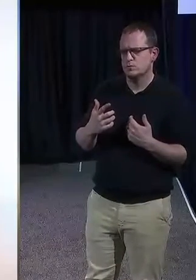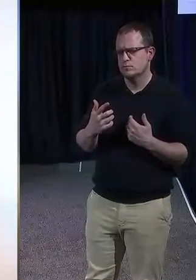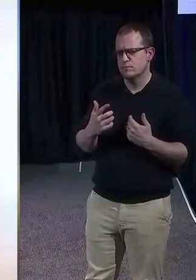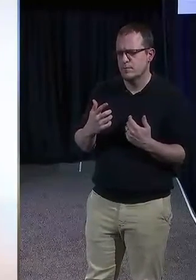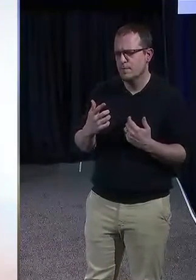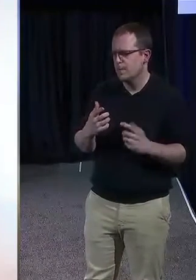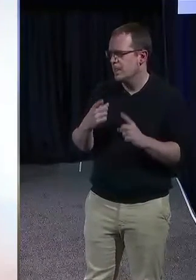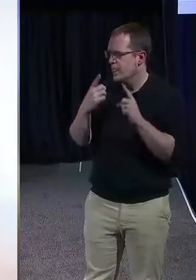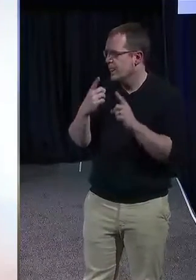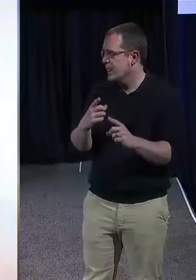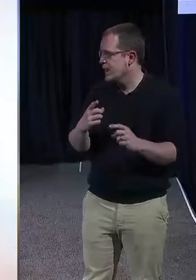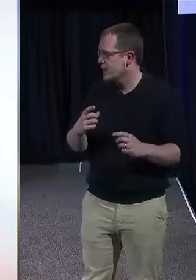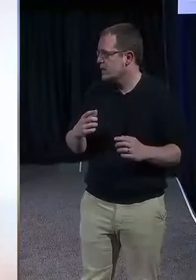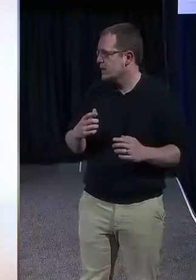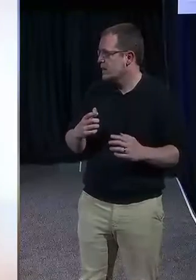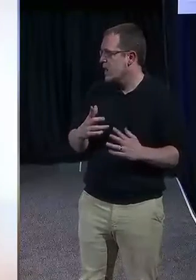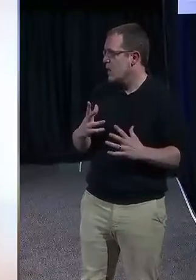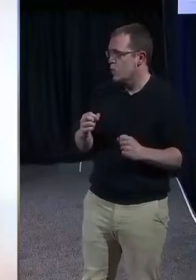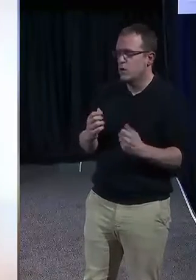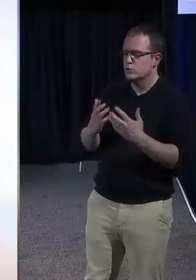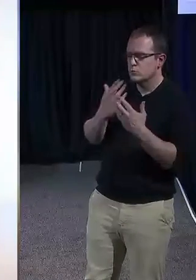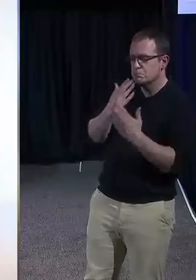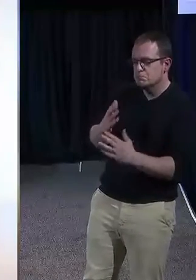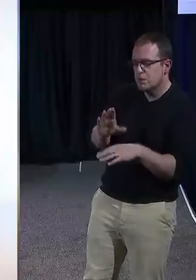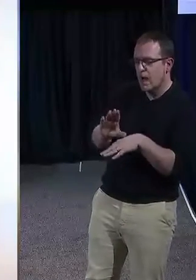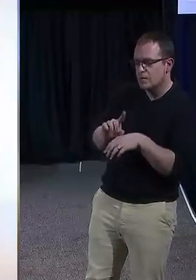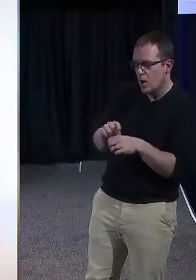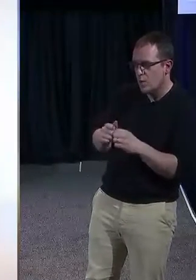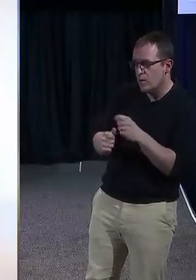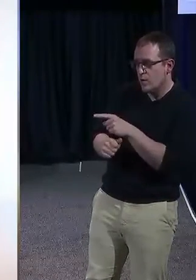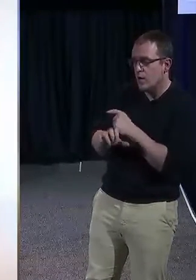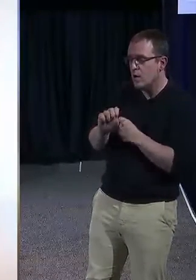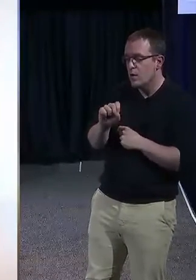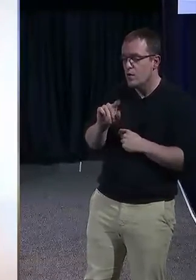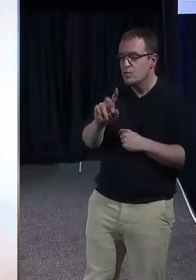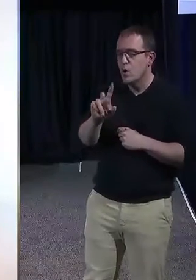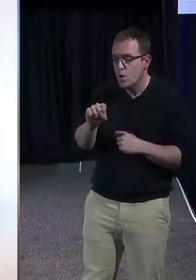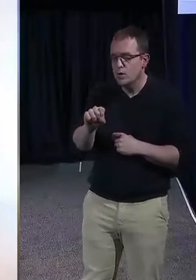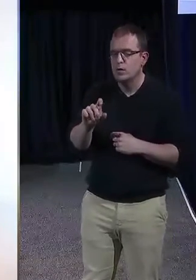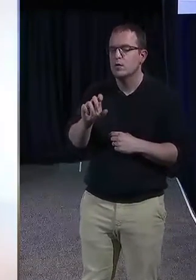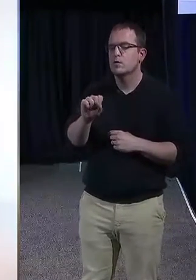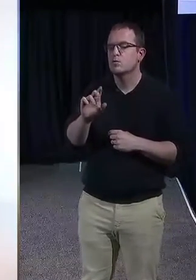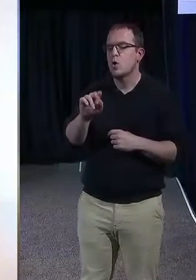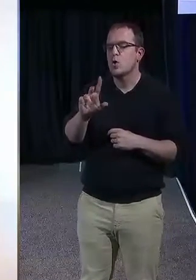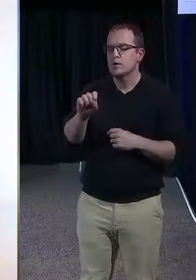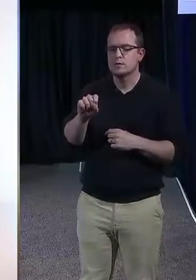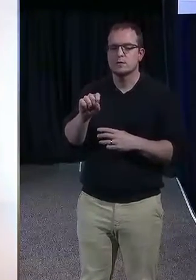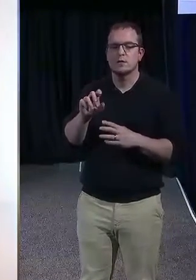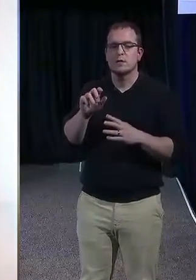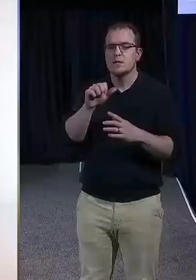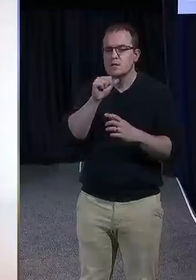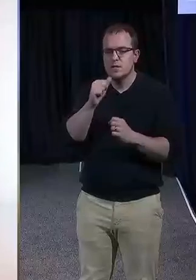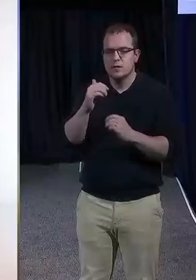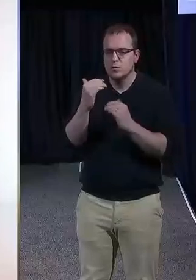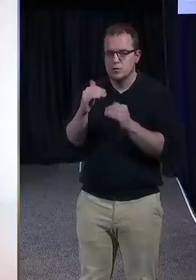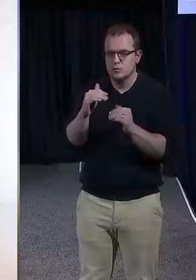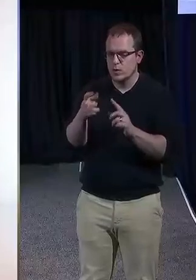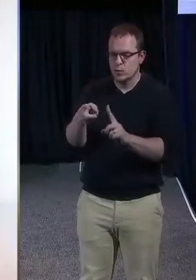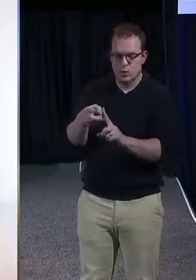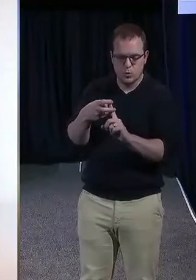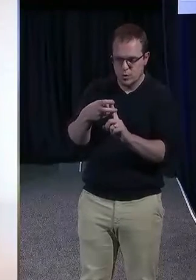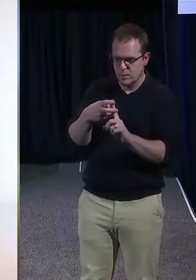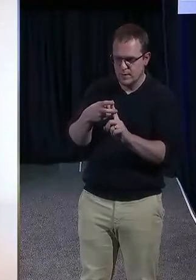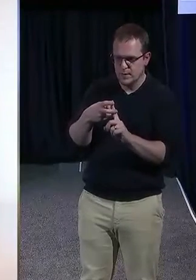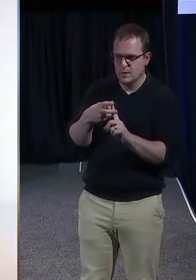dear Dean of Law and say that the SCOTUS decision did not restrict recruitment. It